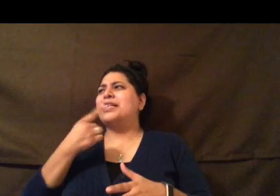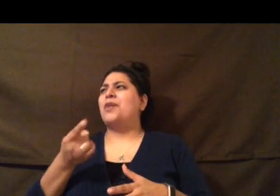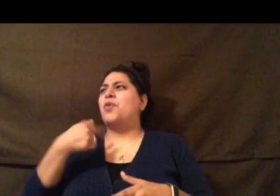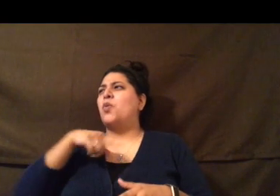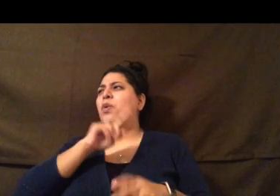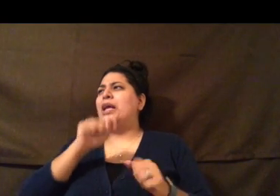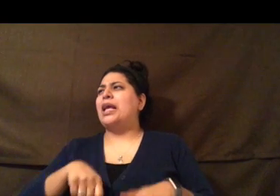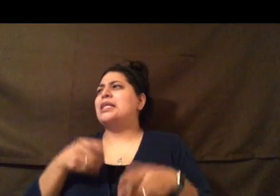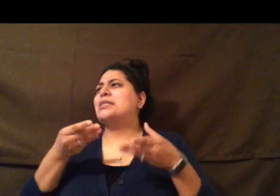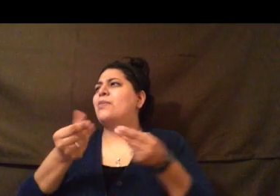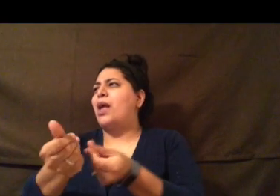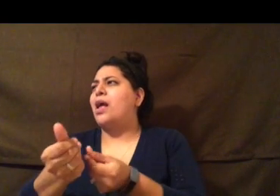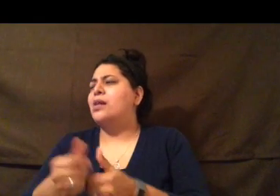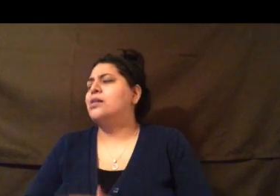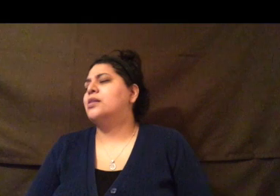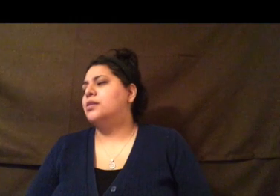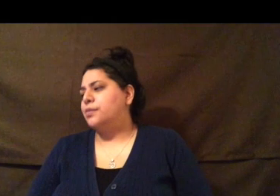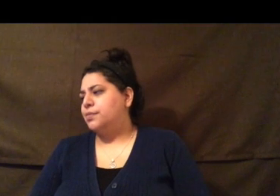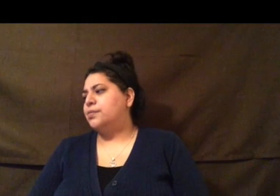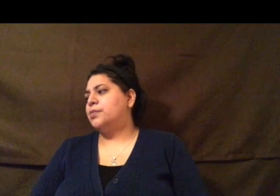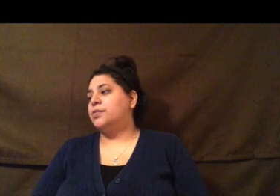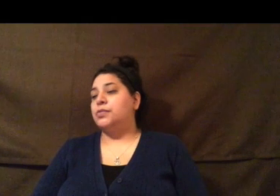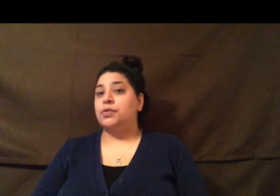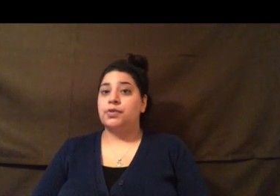I probably should tell them that we can spend it.